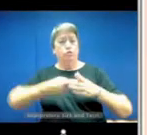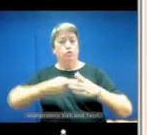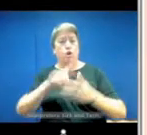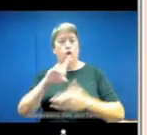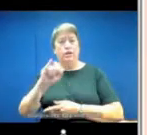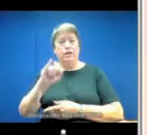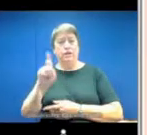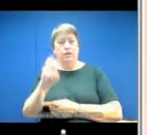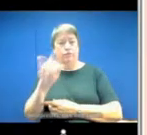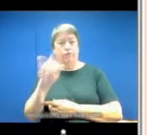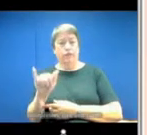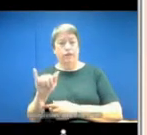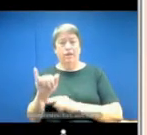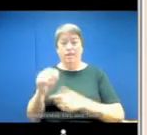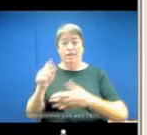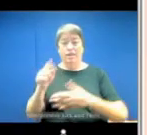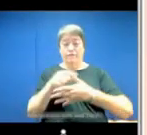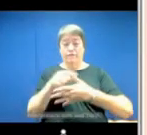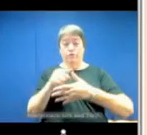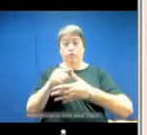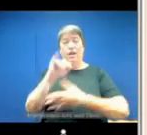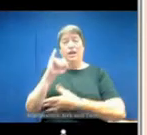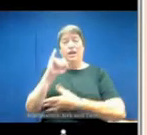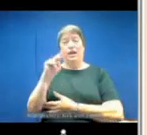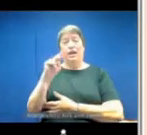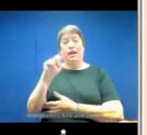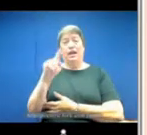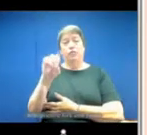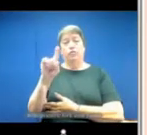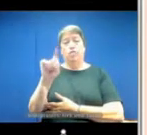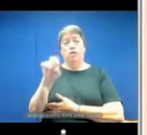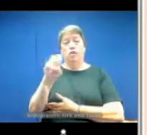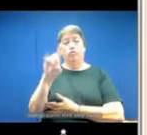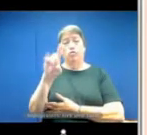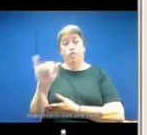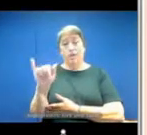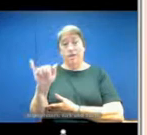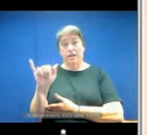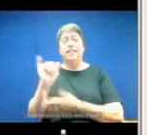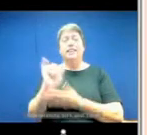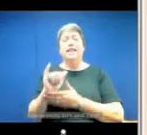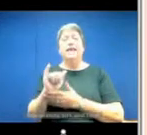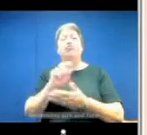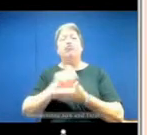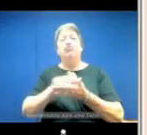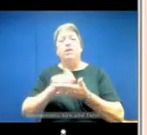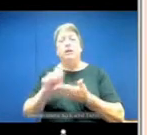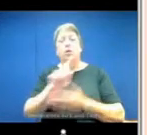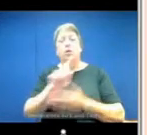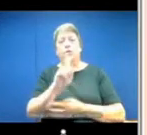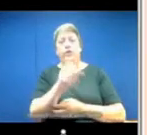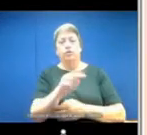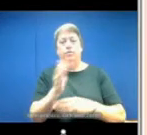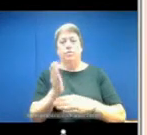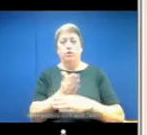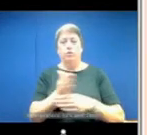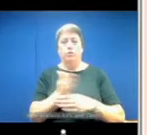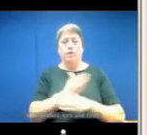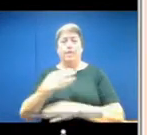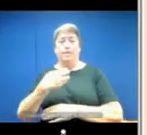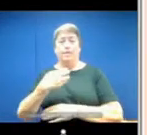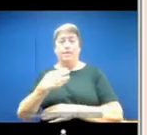Interrogatories are written questions only between the plaintiff and the defendant, and they're answered under